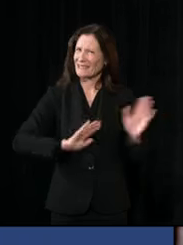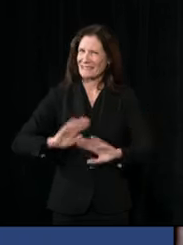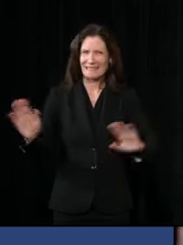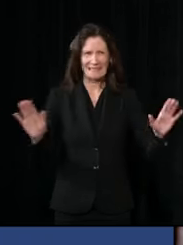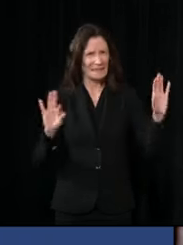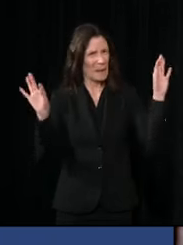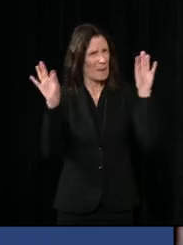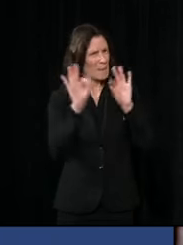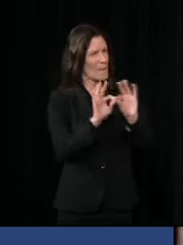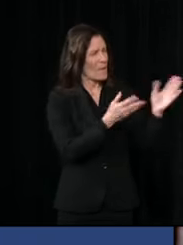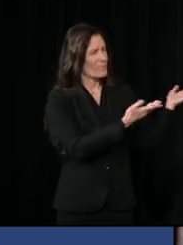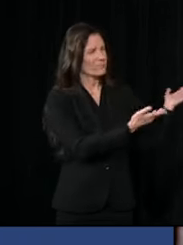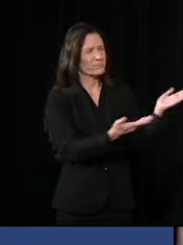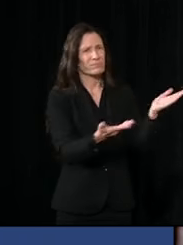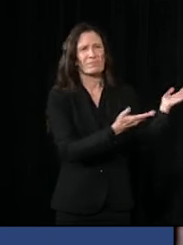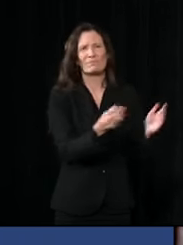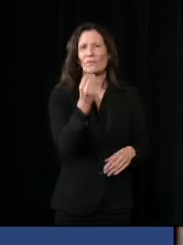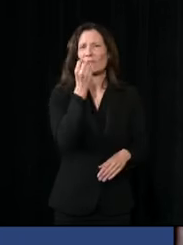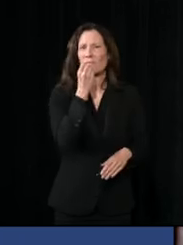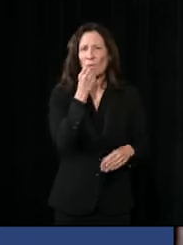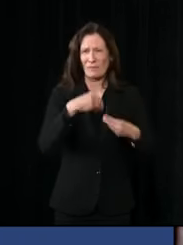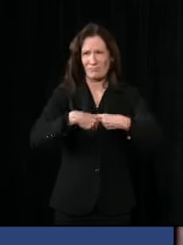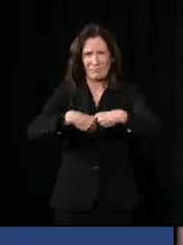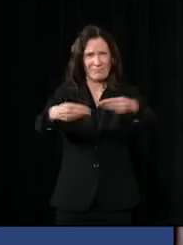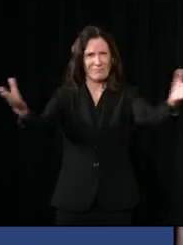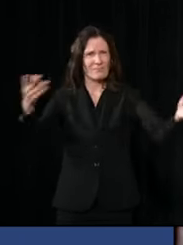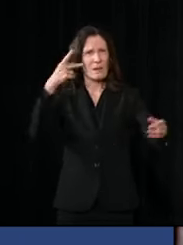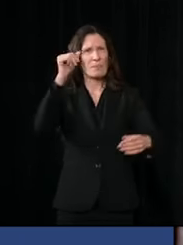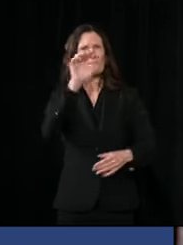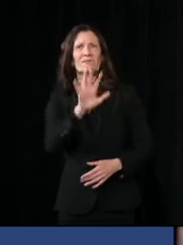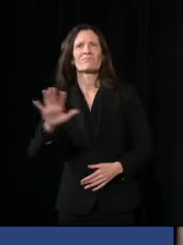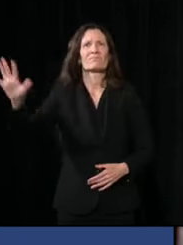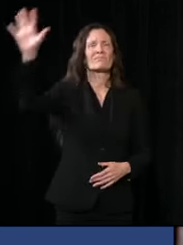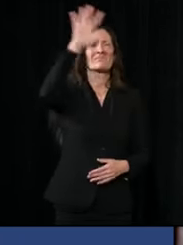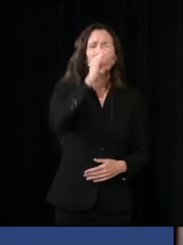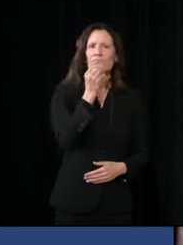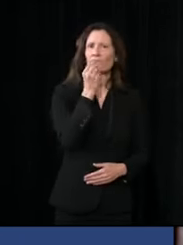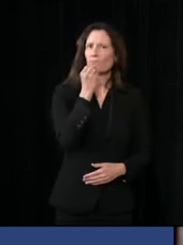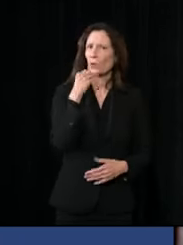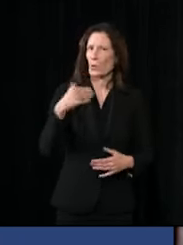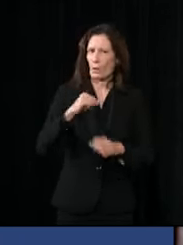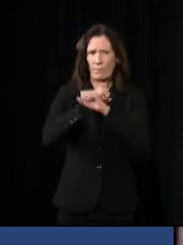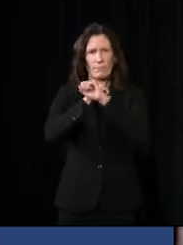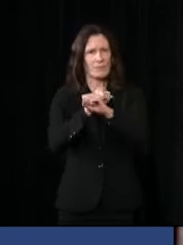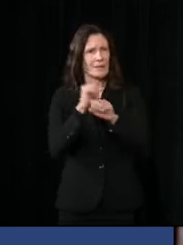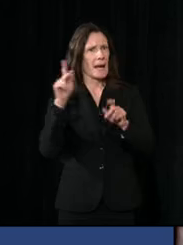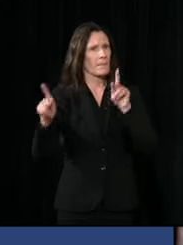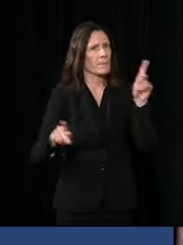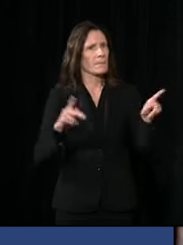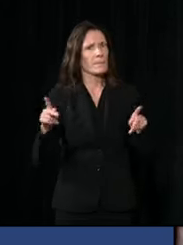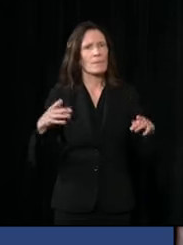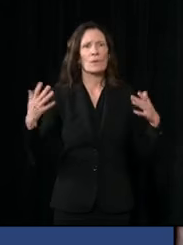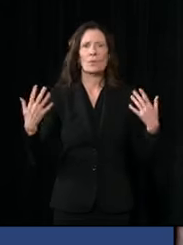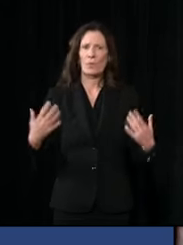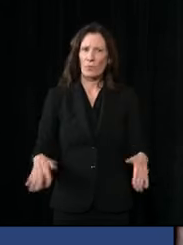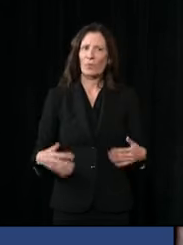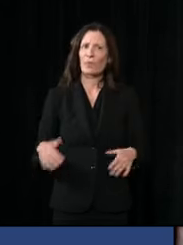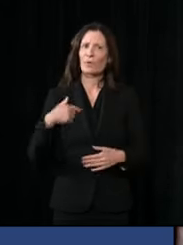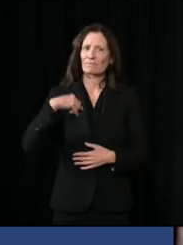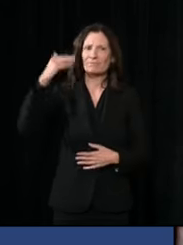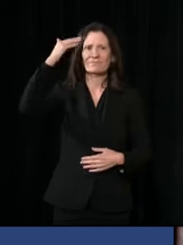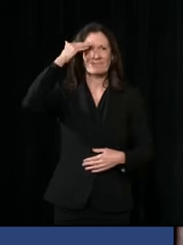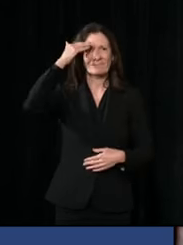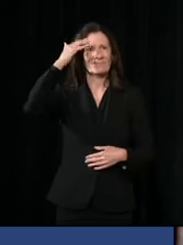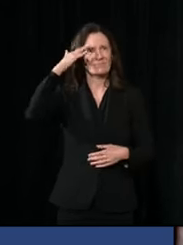to produce a safe, secure food supply. And lastly, it's past time to invest, upgrade, and